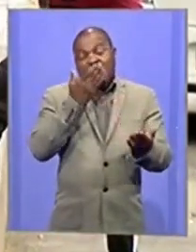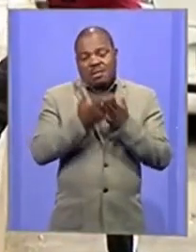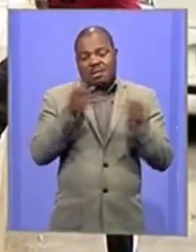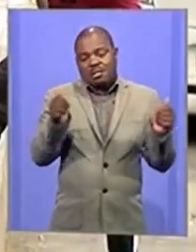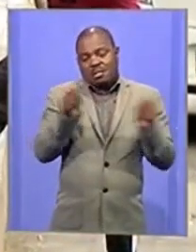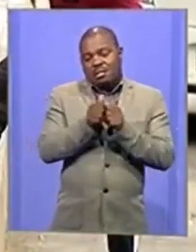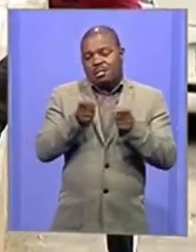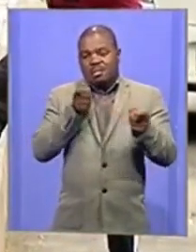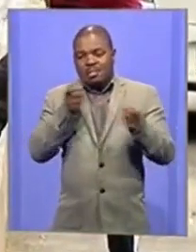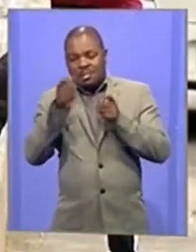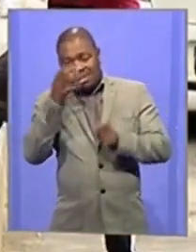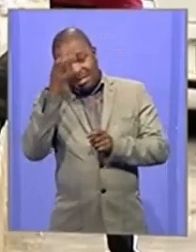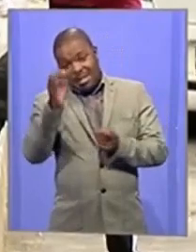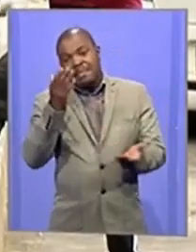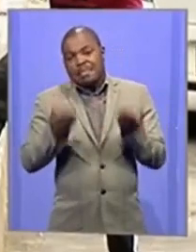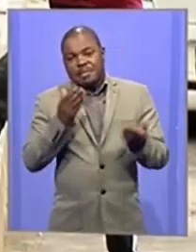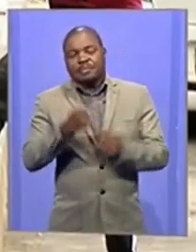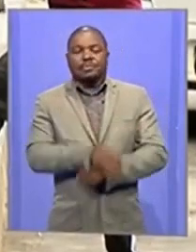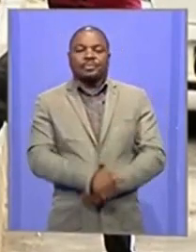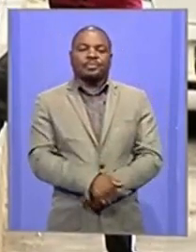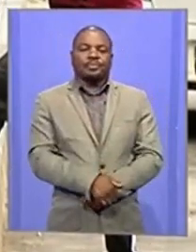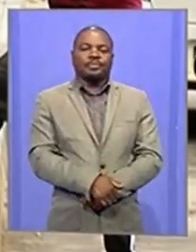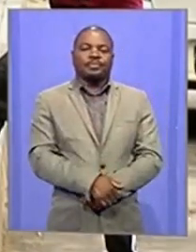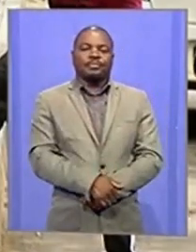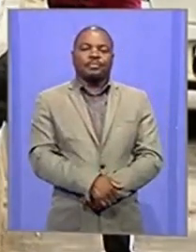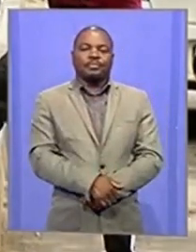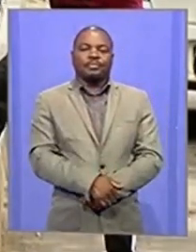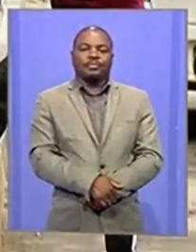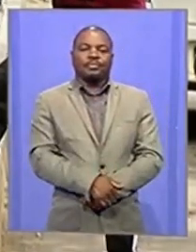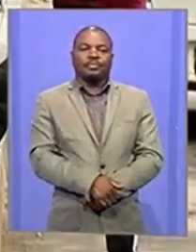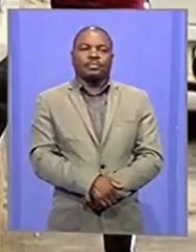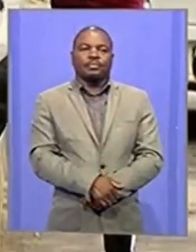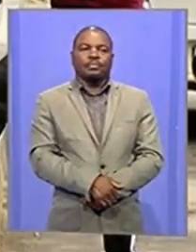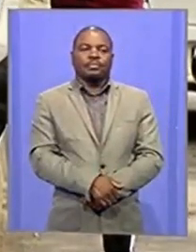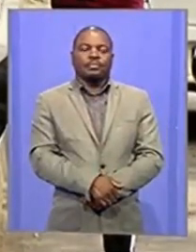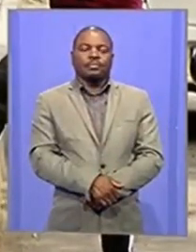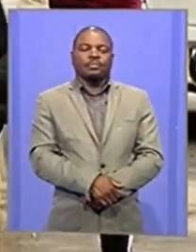Ke Ntla Kgatlhane wa dikgang tsa SABC mo Johannesburg.